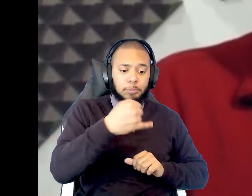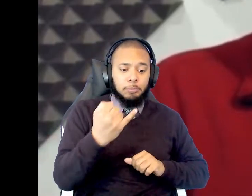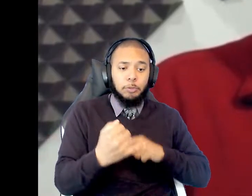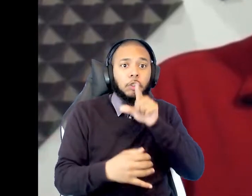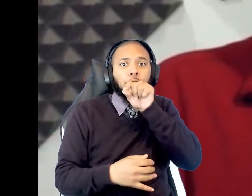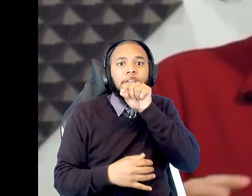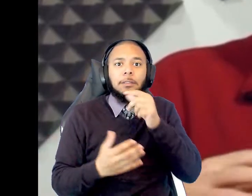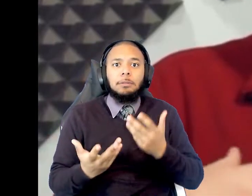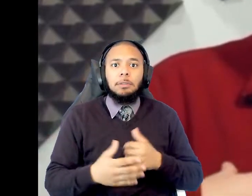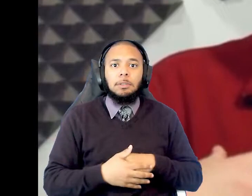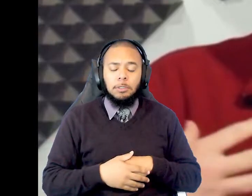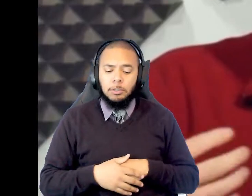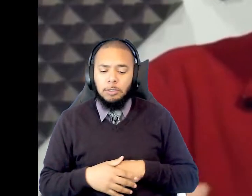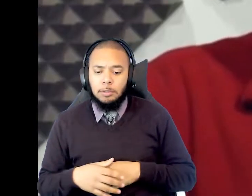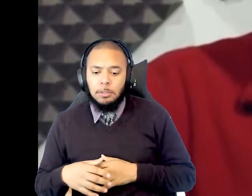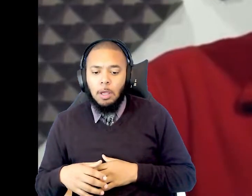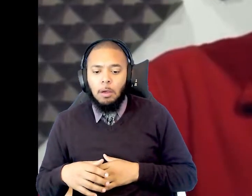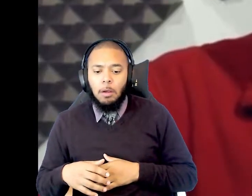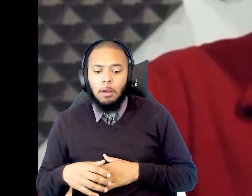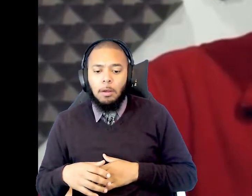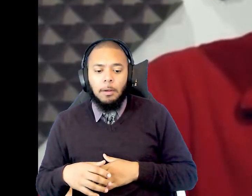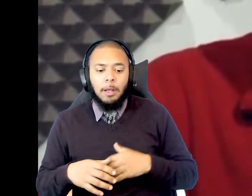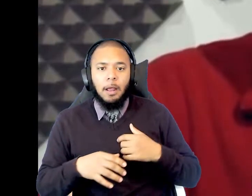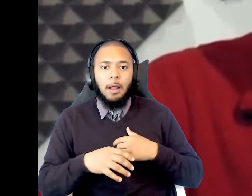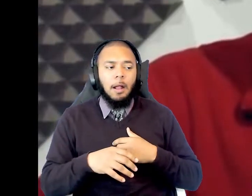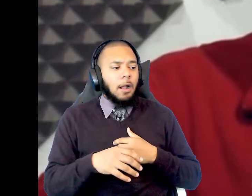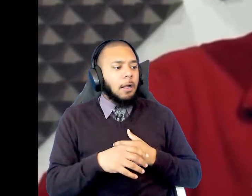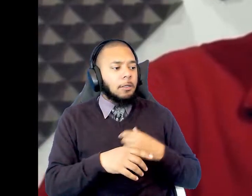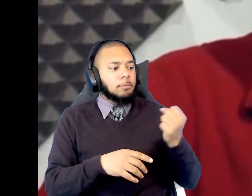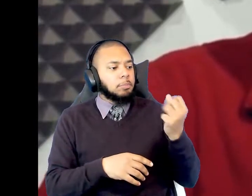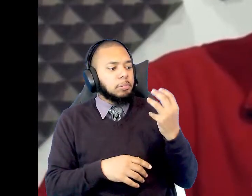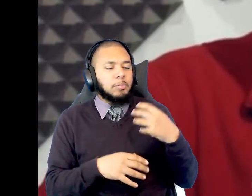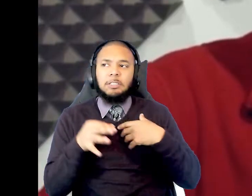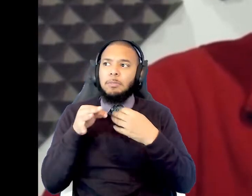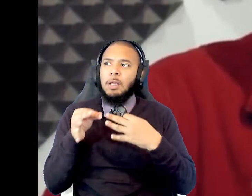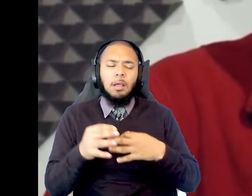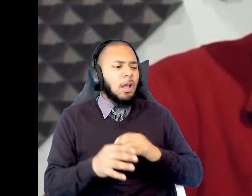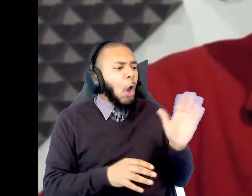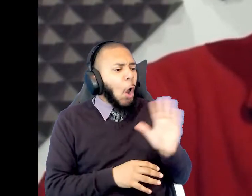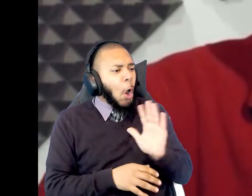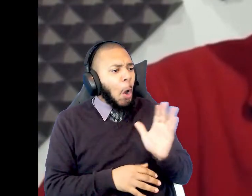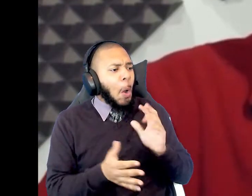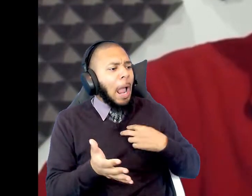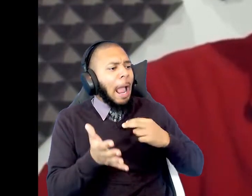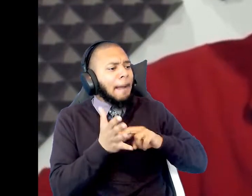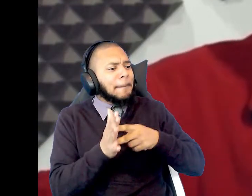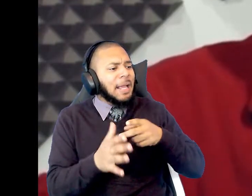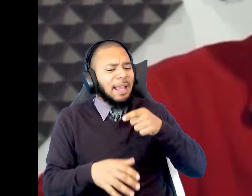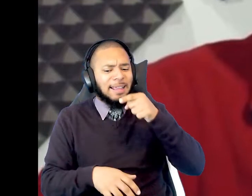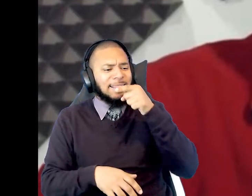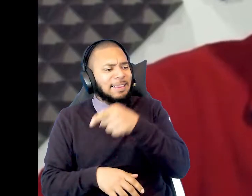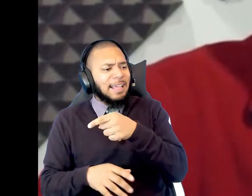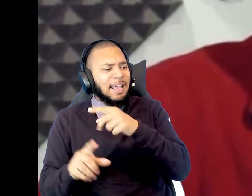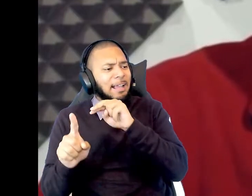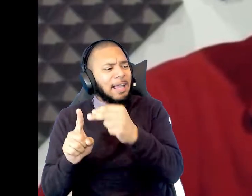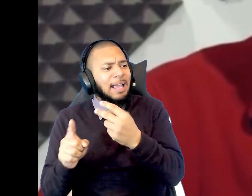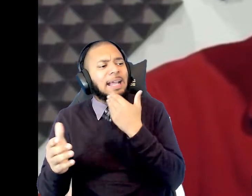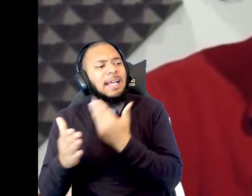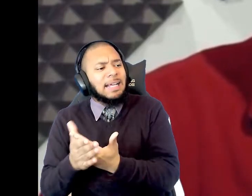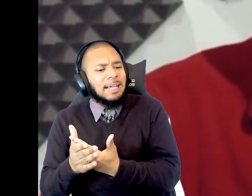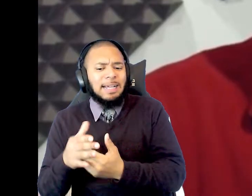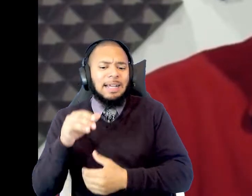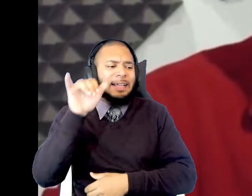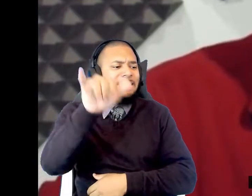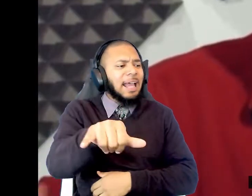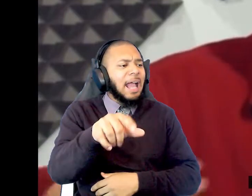like, oh, no. I presented that statistic to prove that this position is right and that position B is